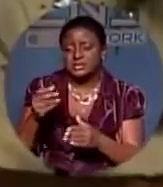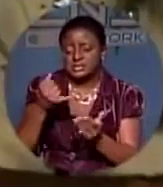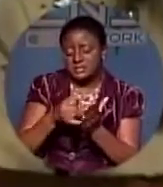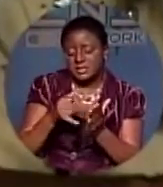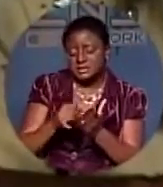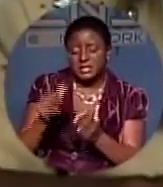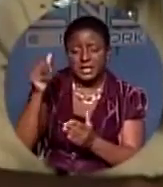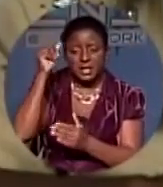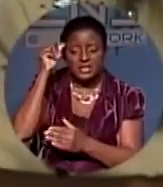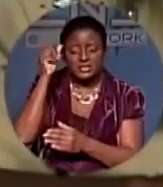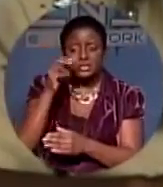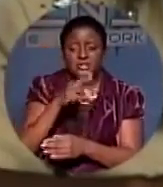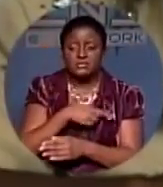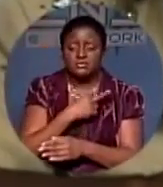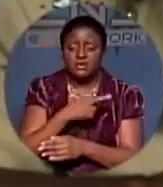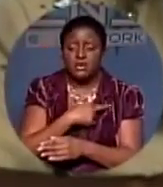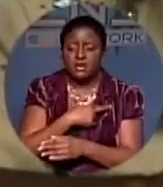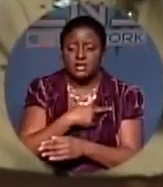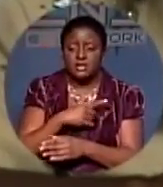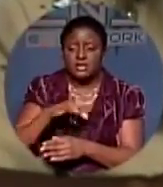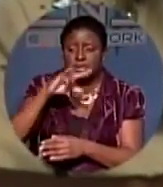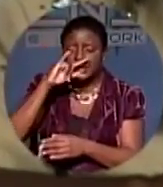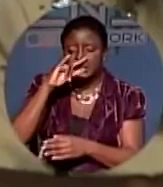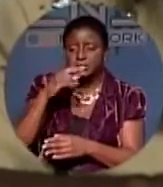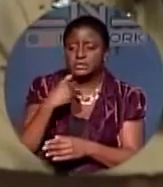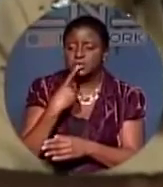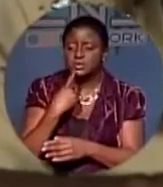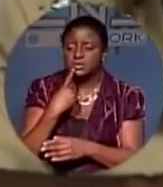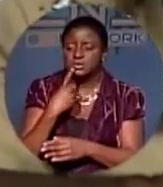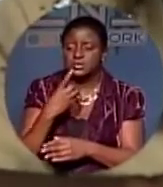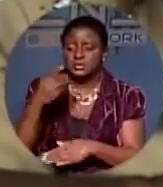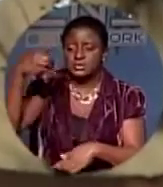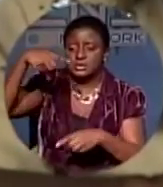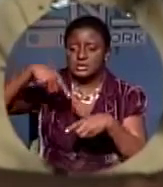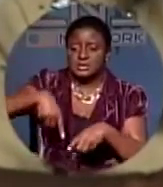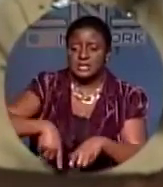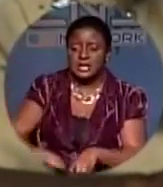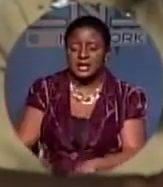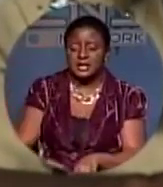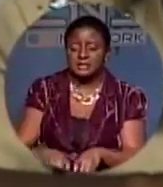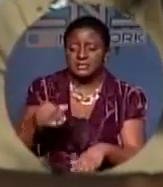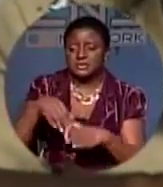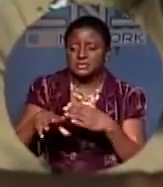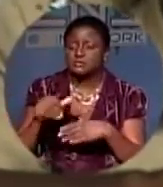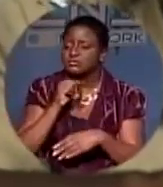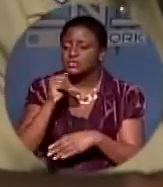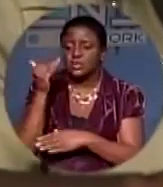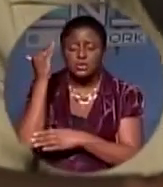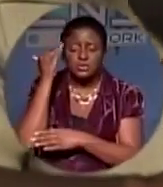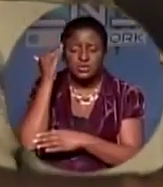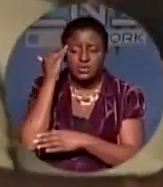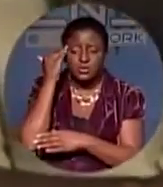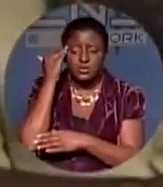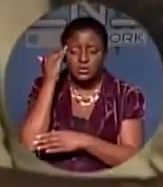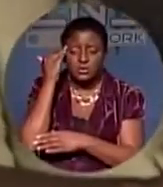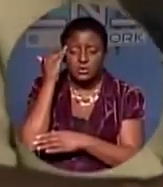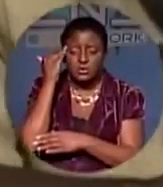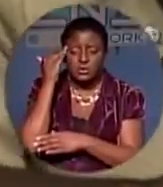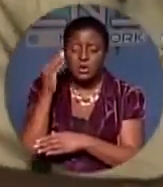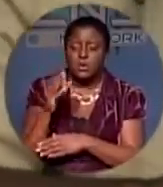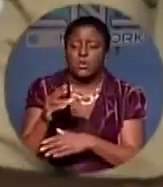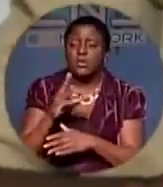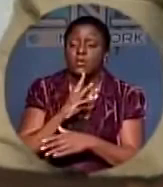Kids to dive into unknown waters or shallow waters, and do not